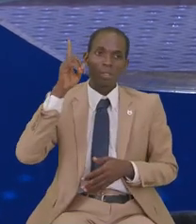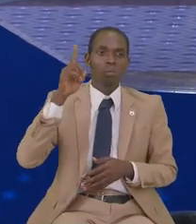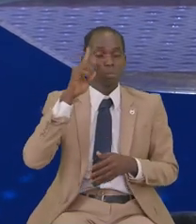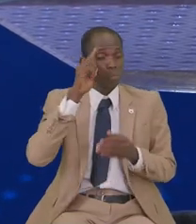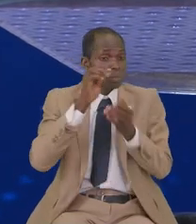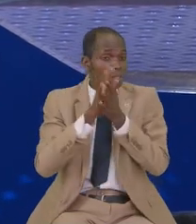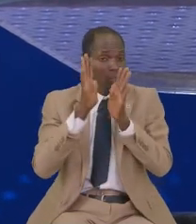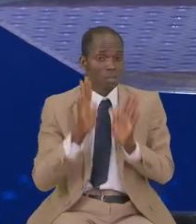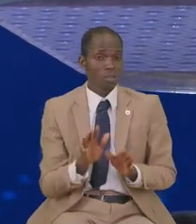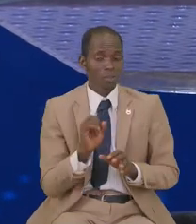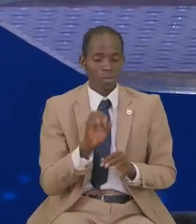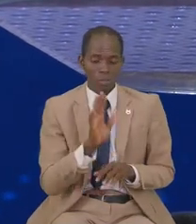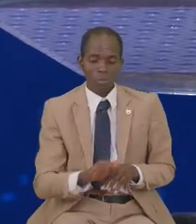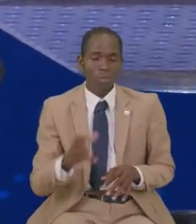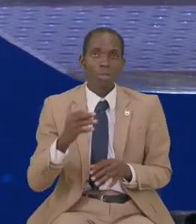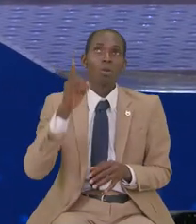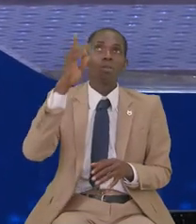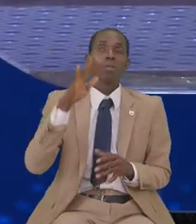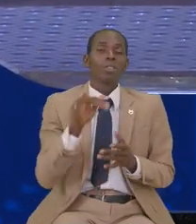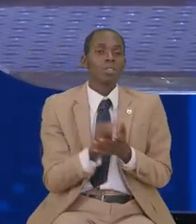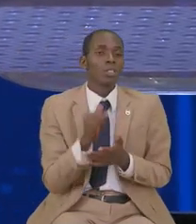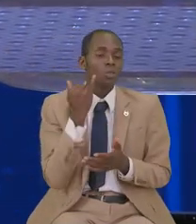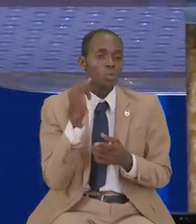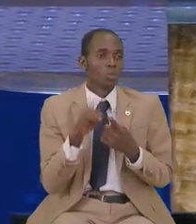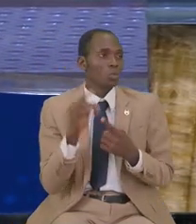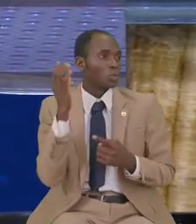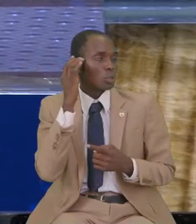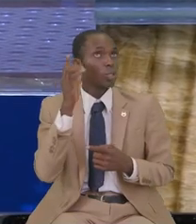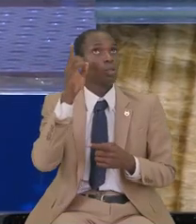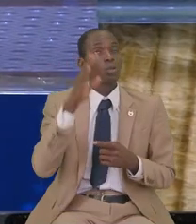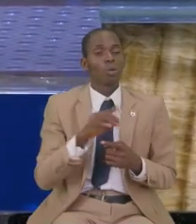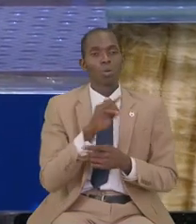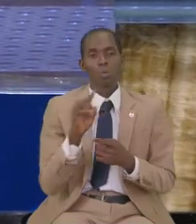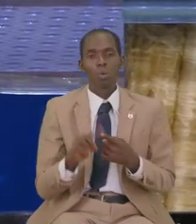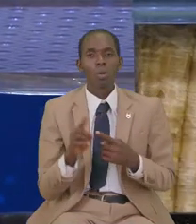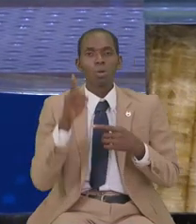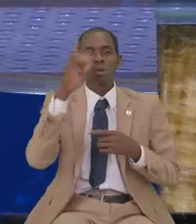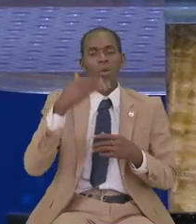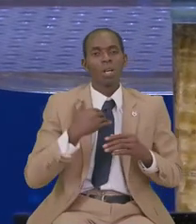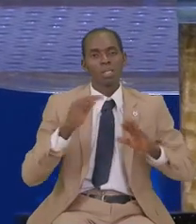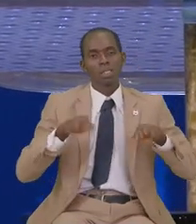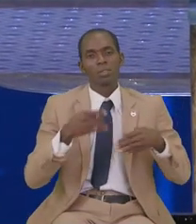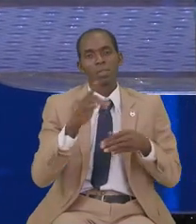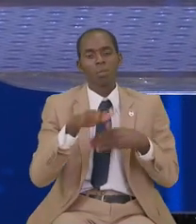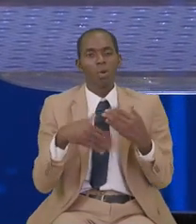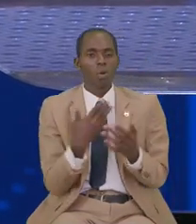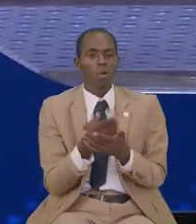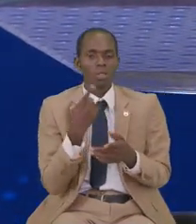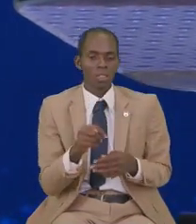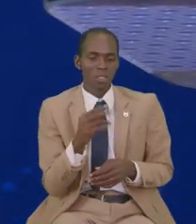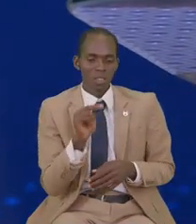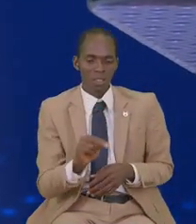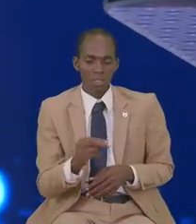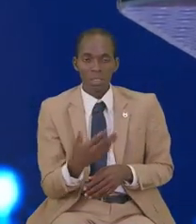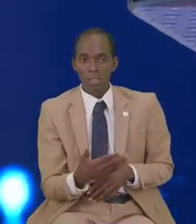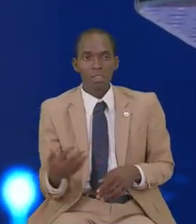Believers, children of God, that should listen to God. And when God had made all the sacrifices necessary to make